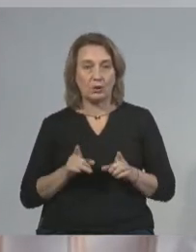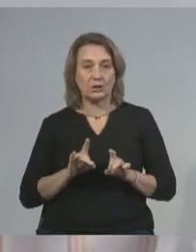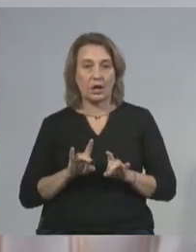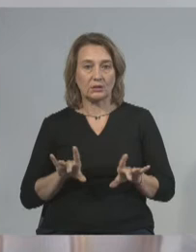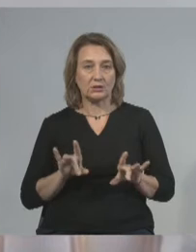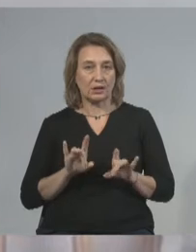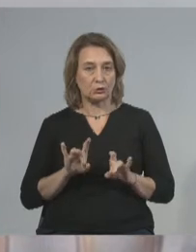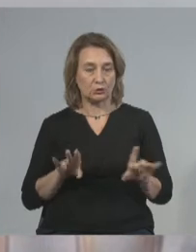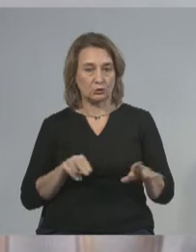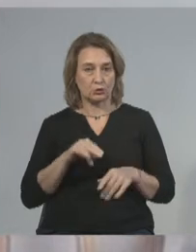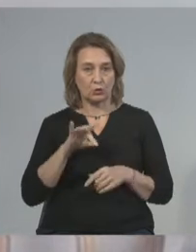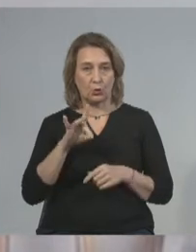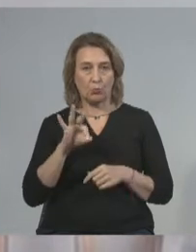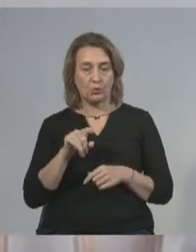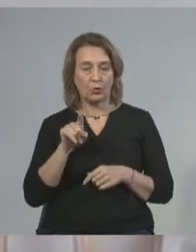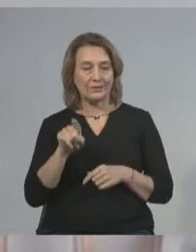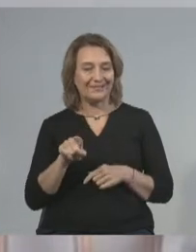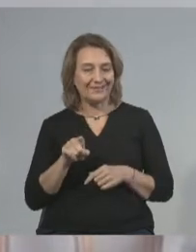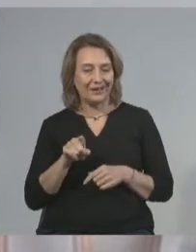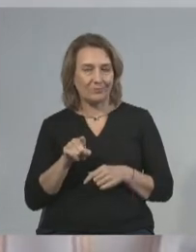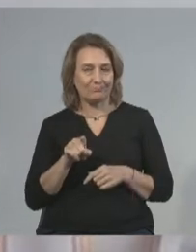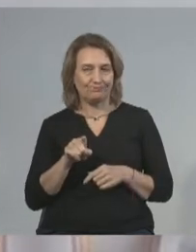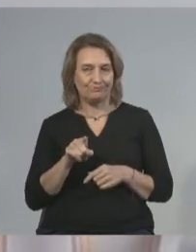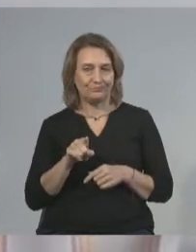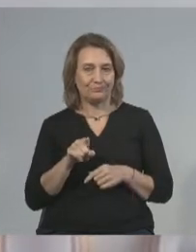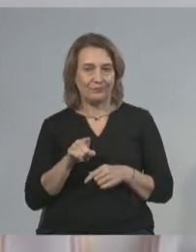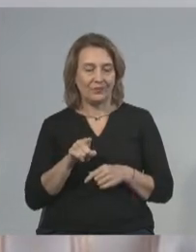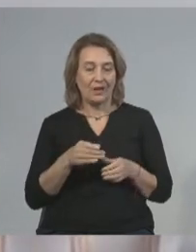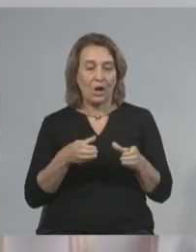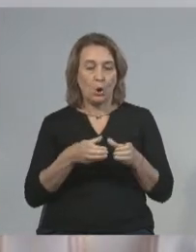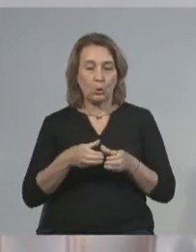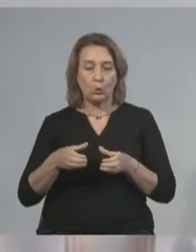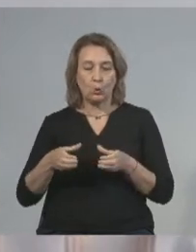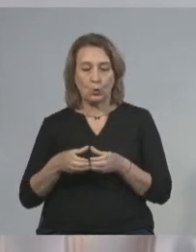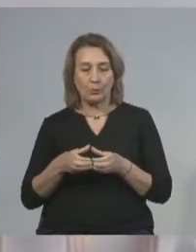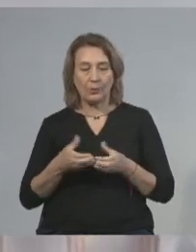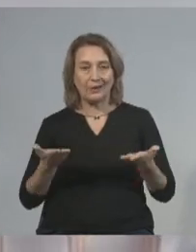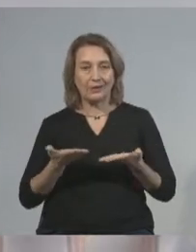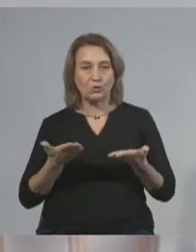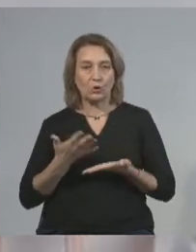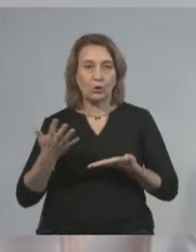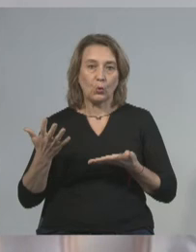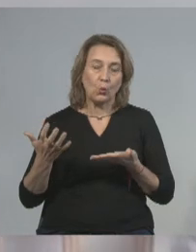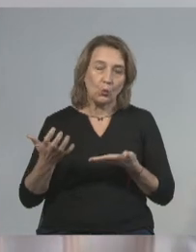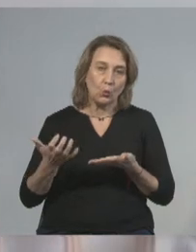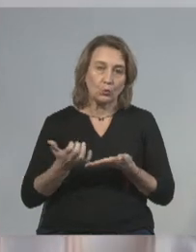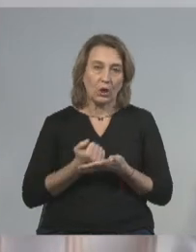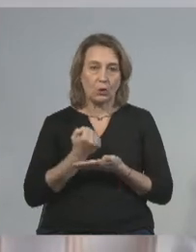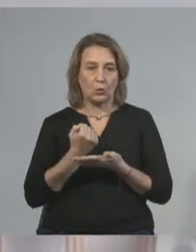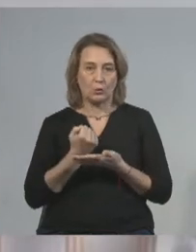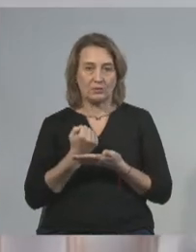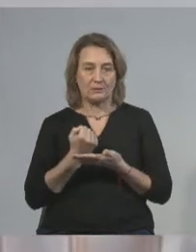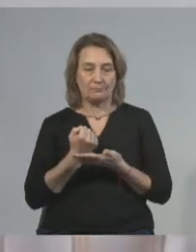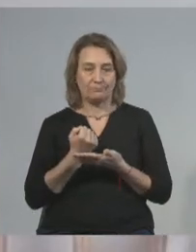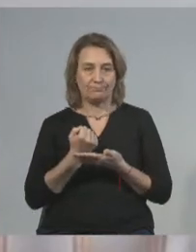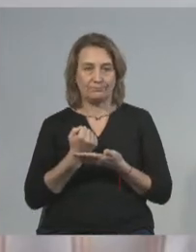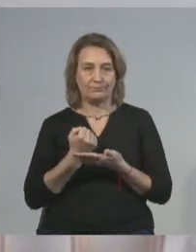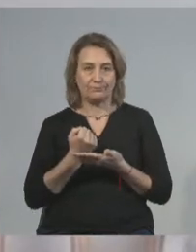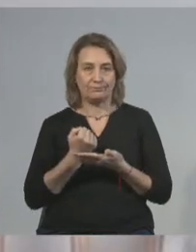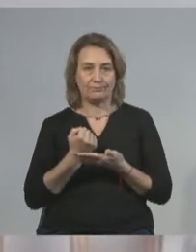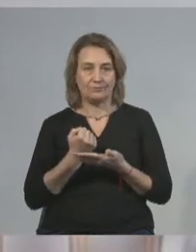will tell you briefly about those vulnerable groups which we managed to